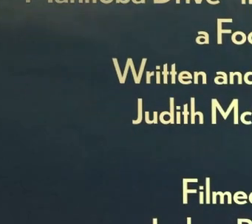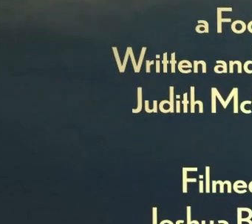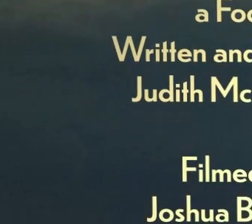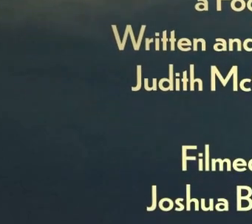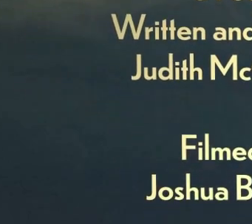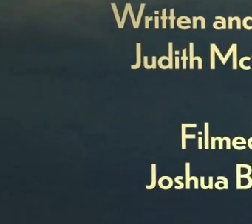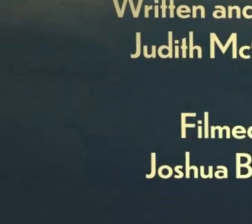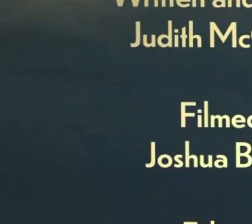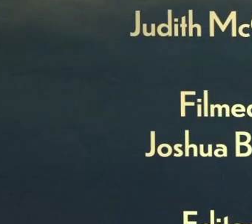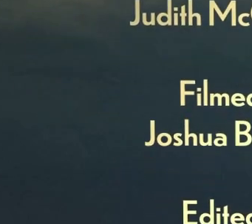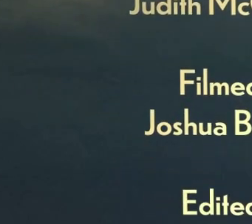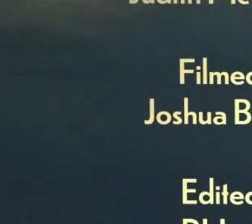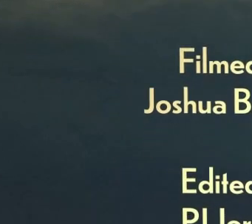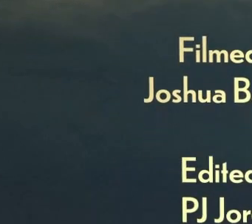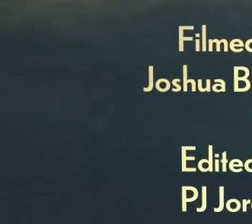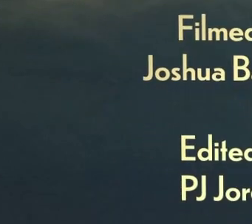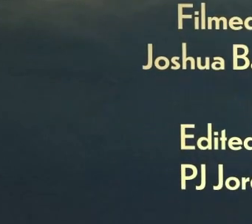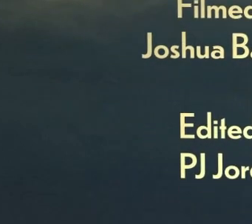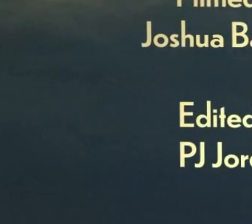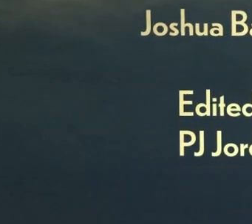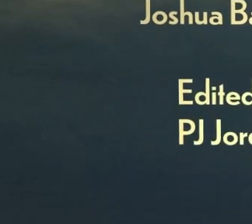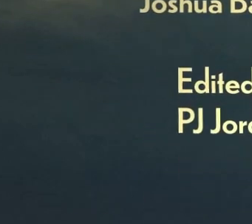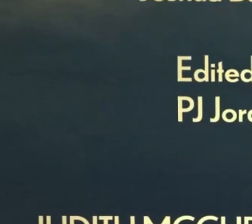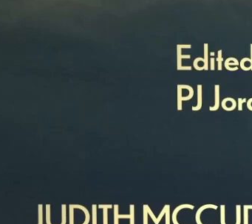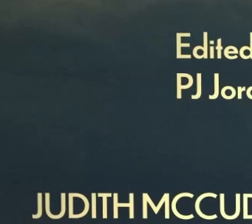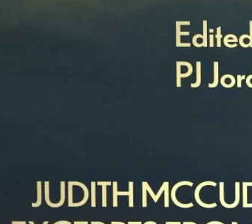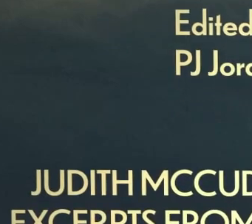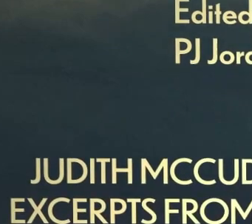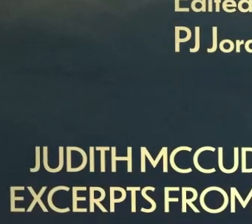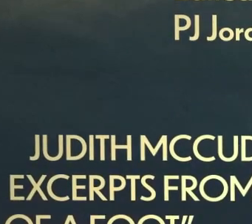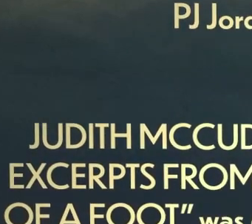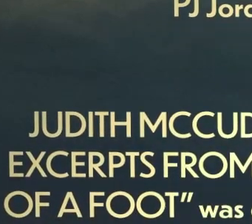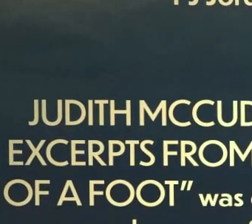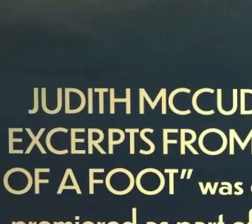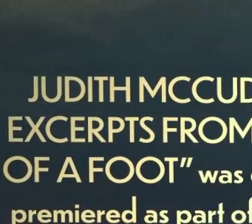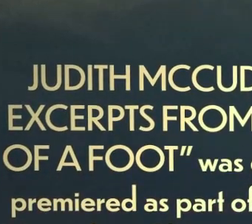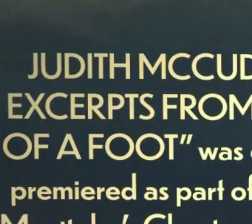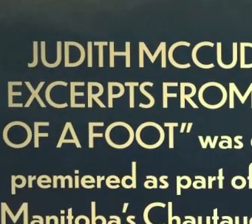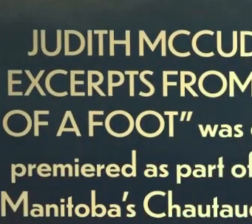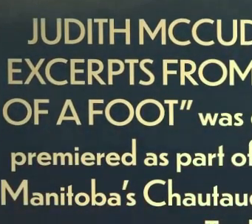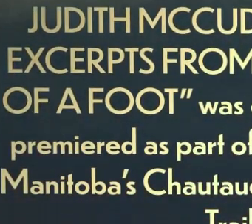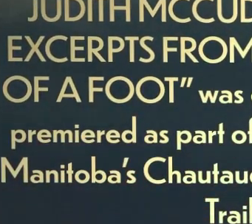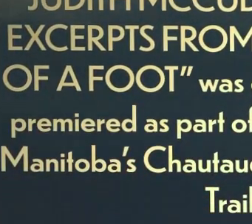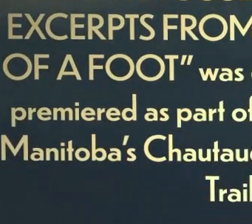Filmed by Joshua Banman, edited by PJ Jordan. Theme song, Big Sky, by Soul James.